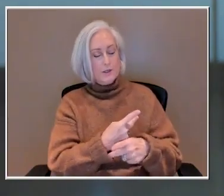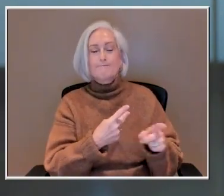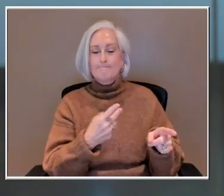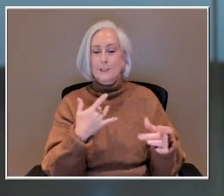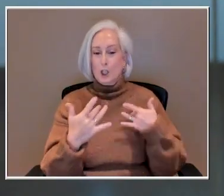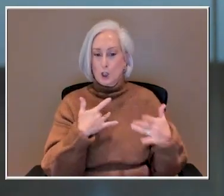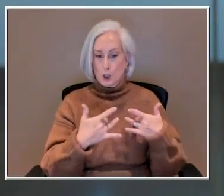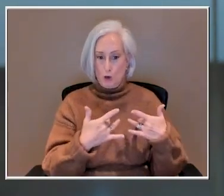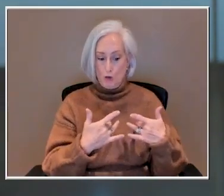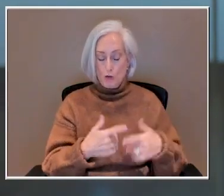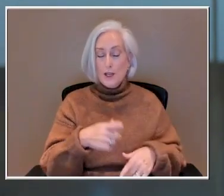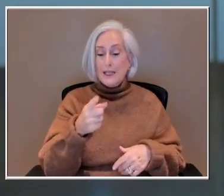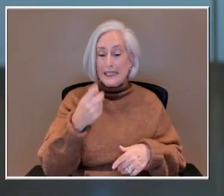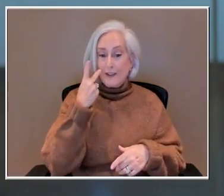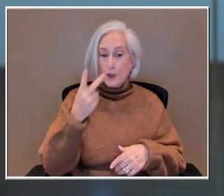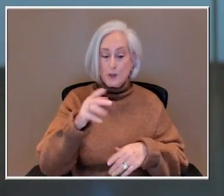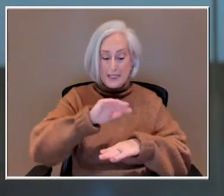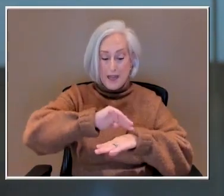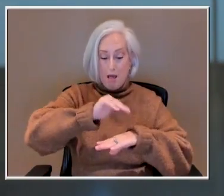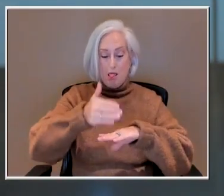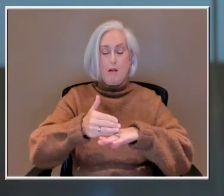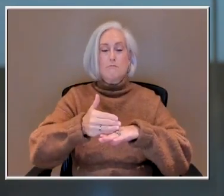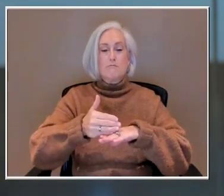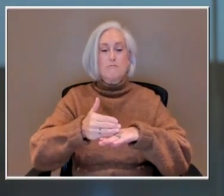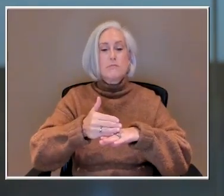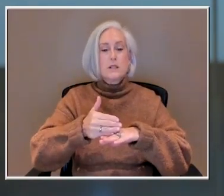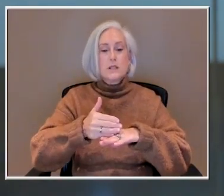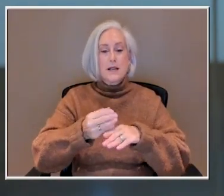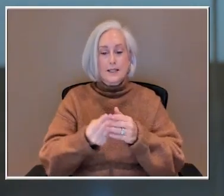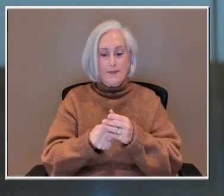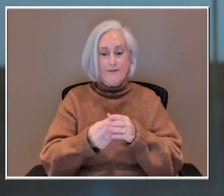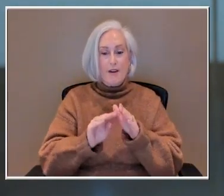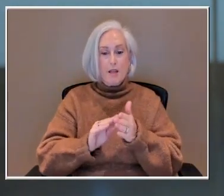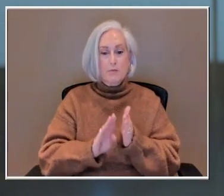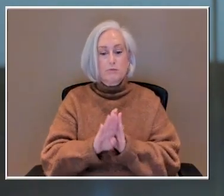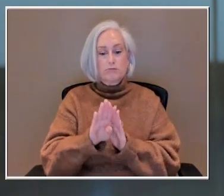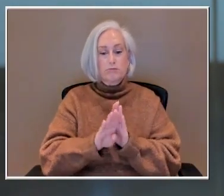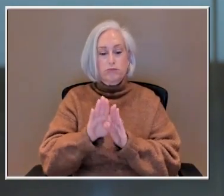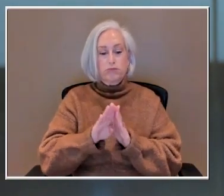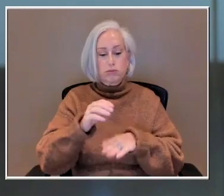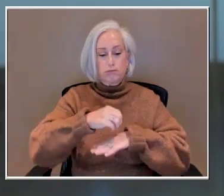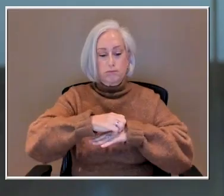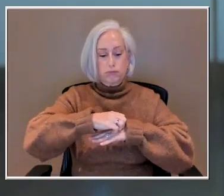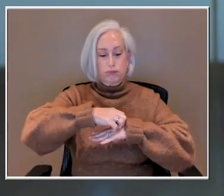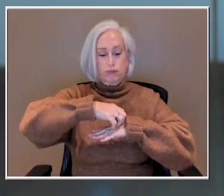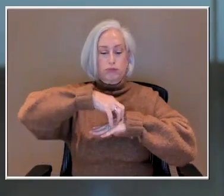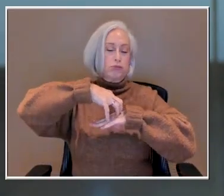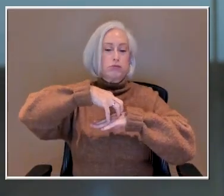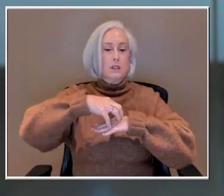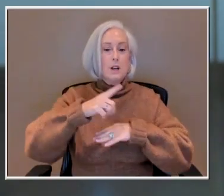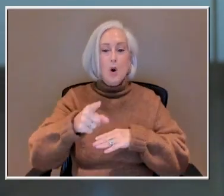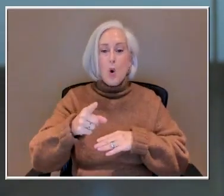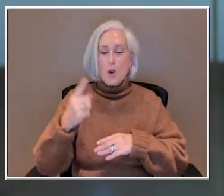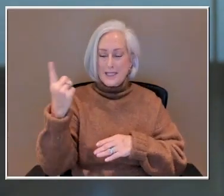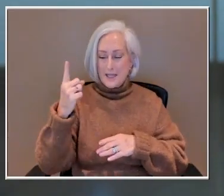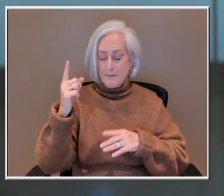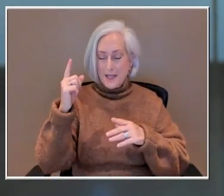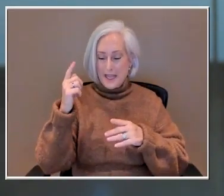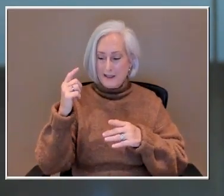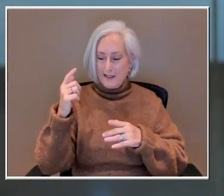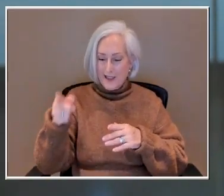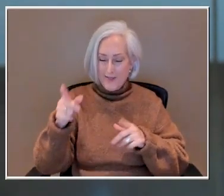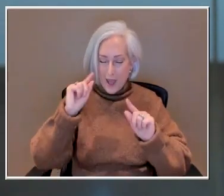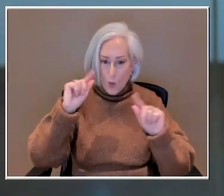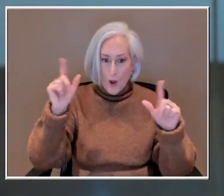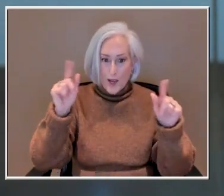over time, that's definitely concerning too. Or if they're having symptoms that are waking them up from sleep, that's certainly a red flag for